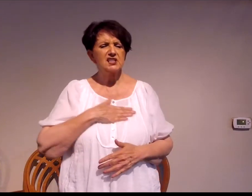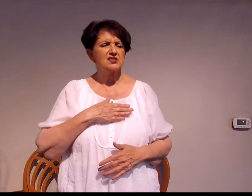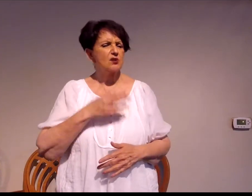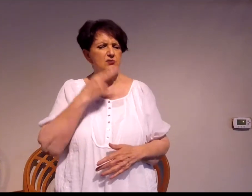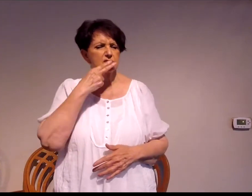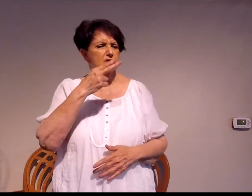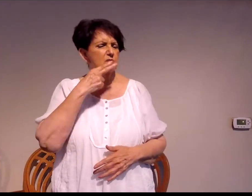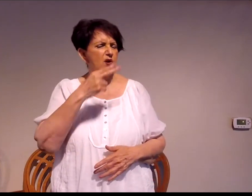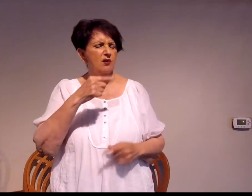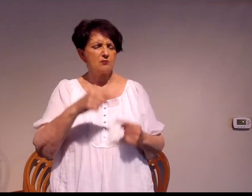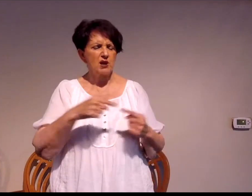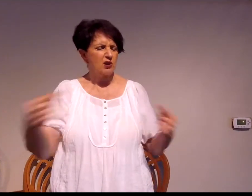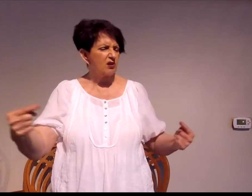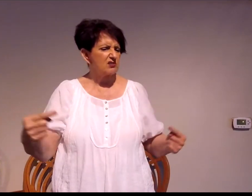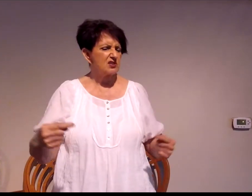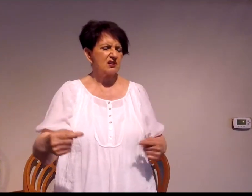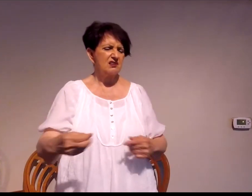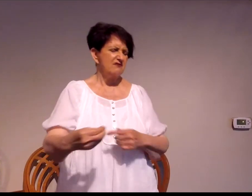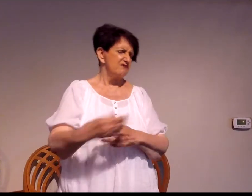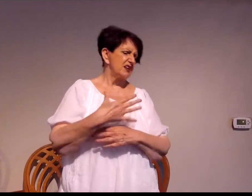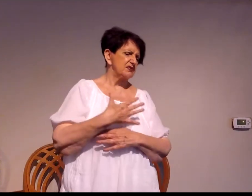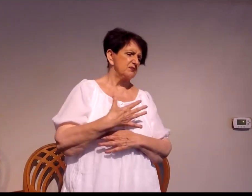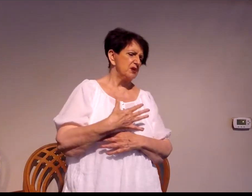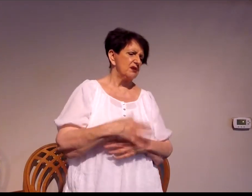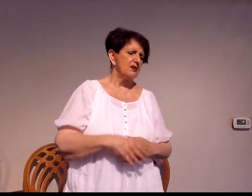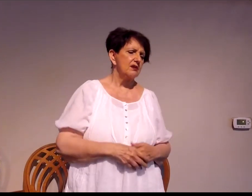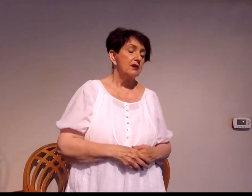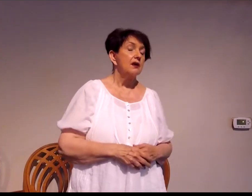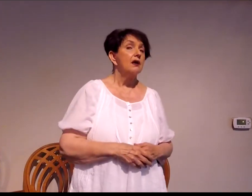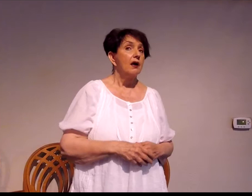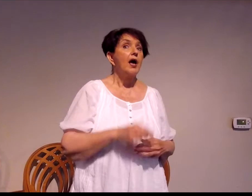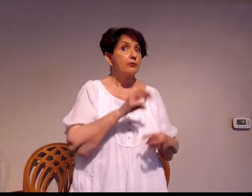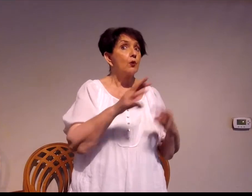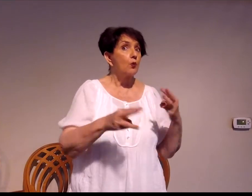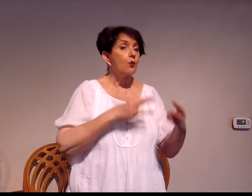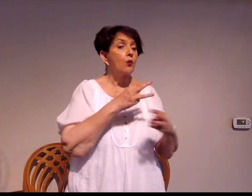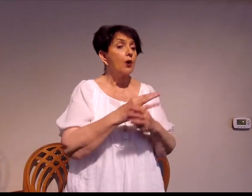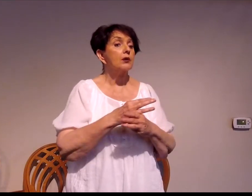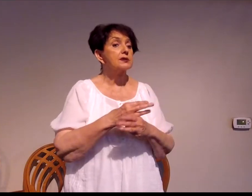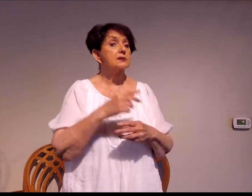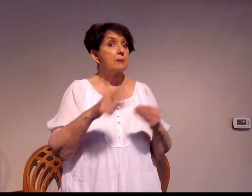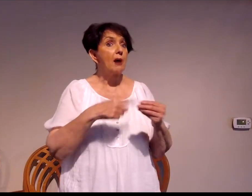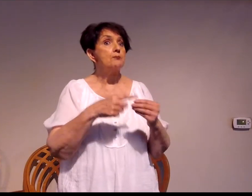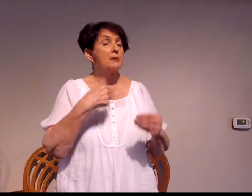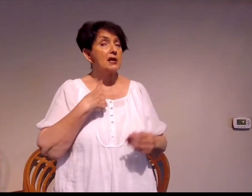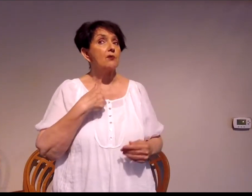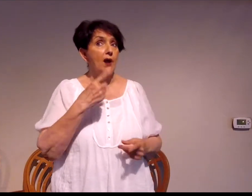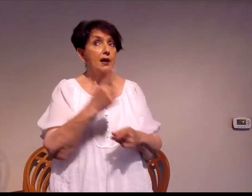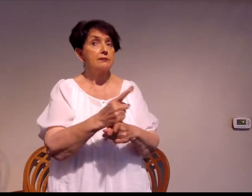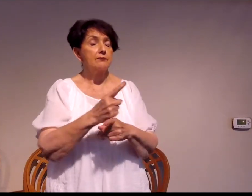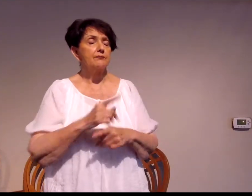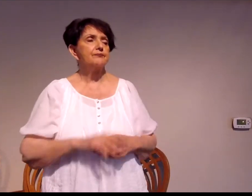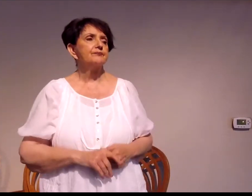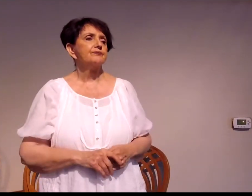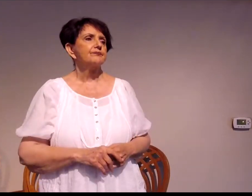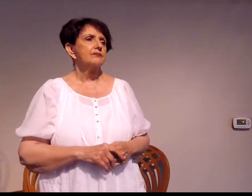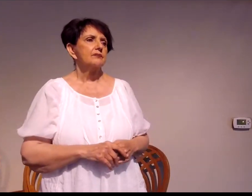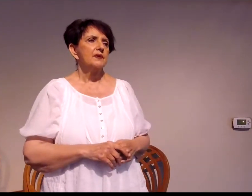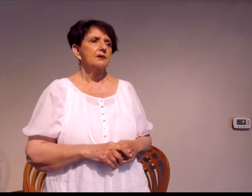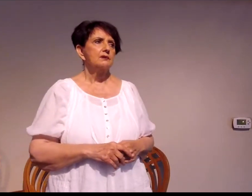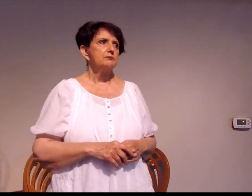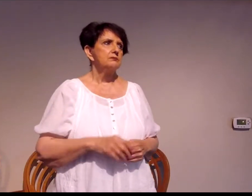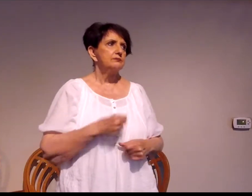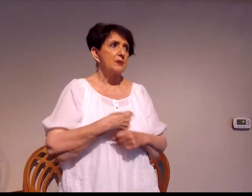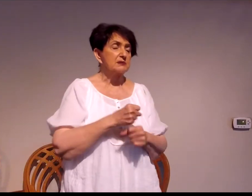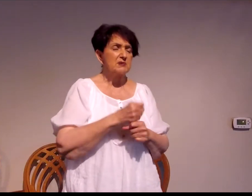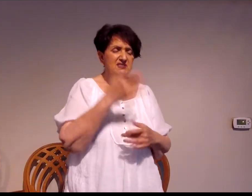smoke and it affects me, and the world revolves around me, by the way, and it affects me and it makes me nauseous and the this and the that, and, you know, so please don't